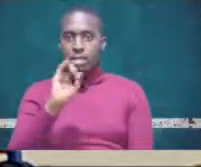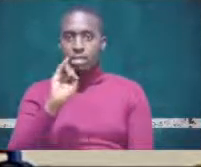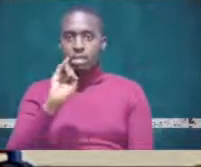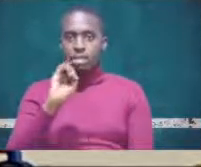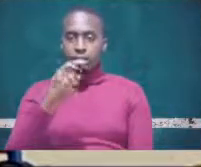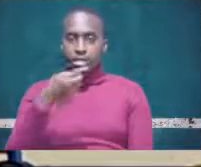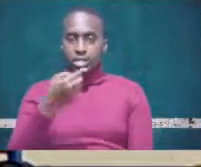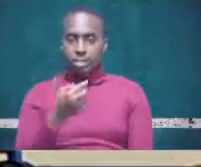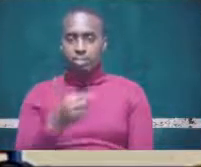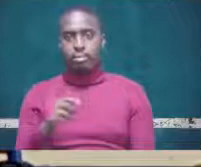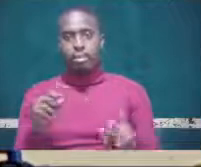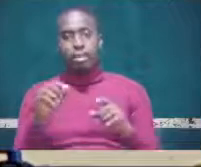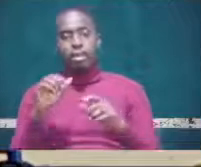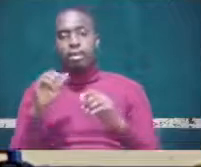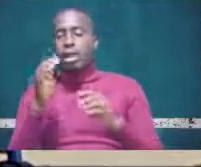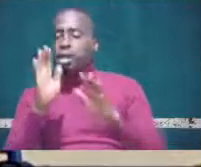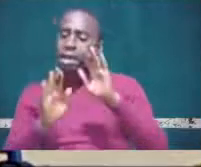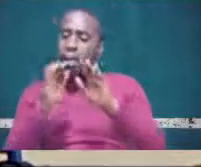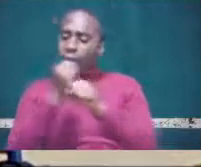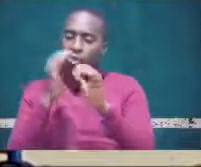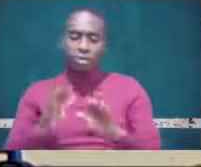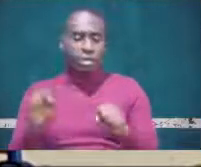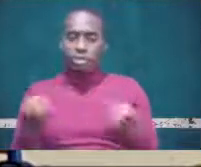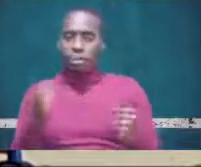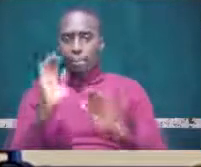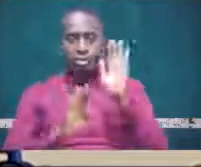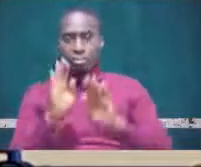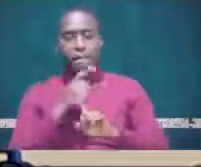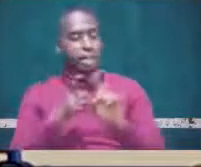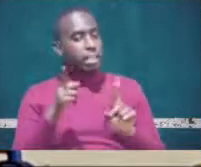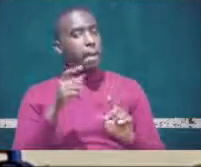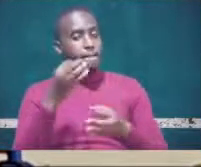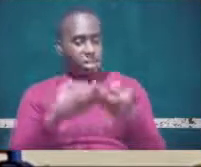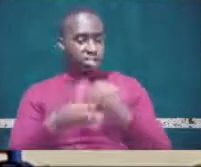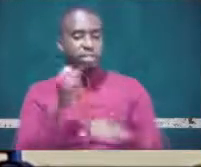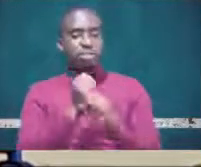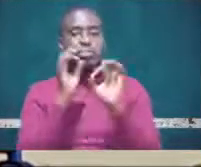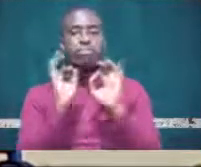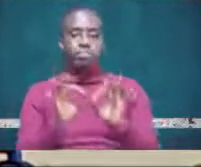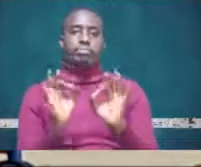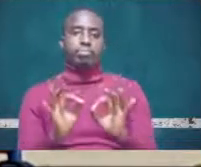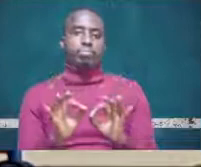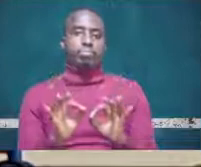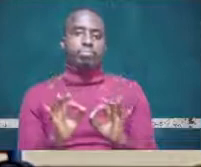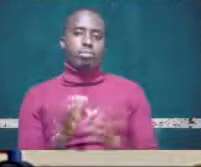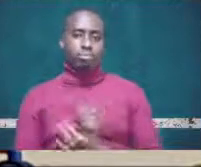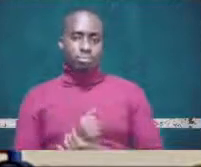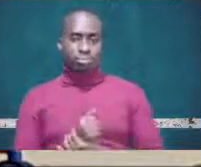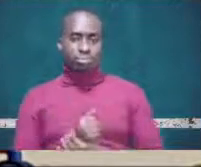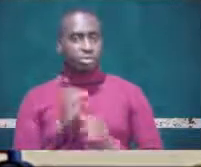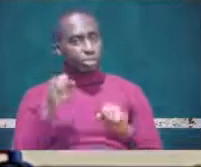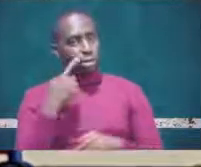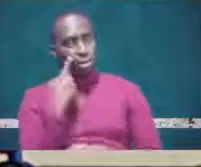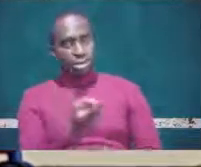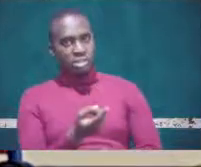tasks, where labor may not participate, but machines perform that well. So we have, you can see we